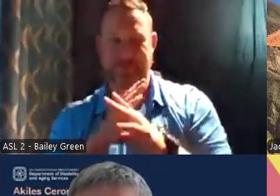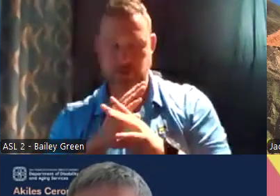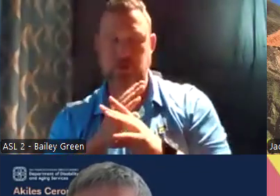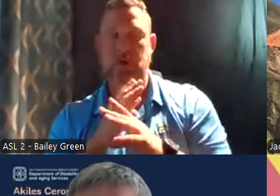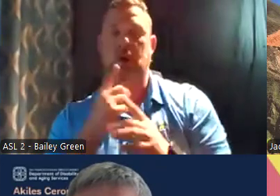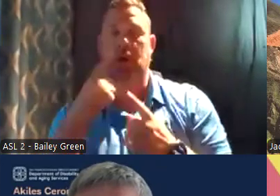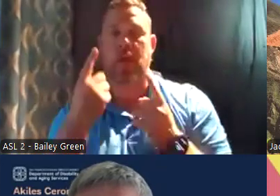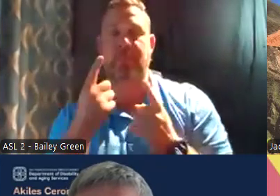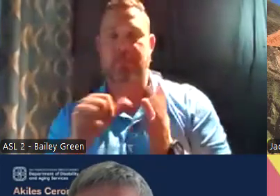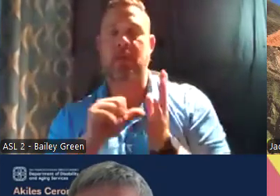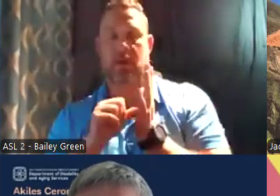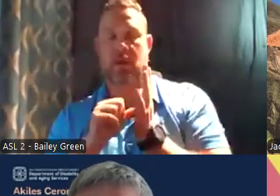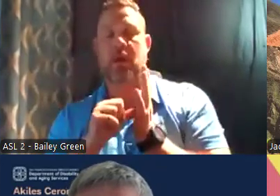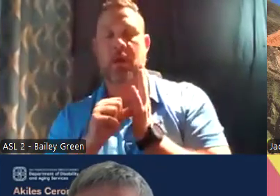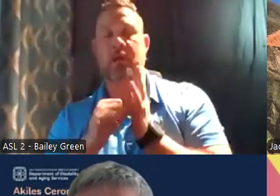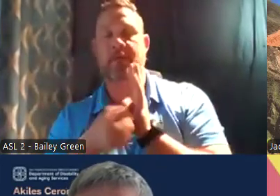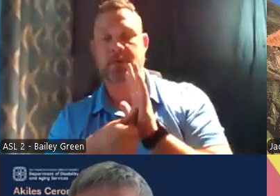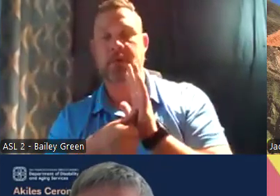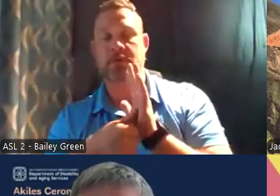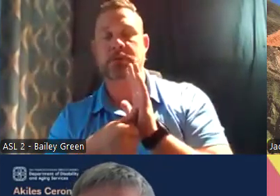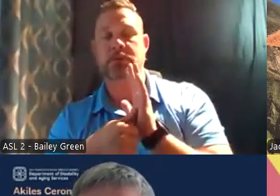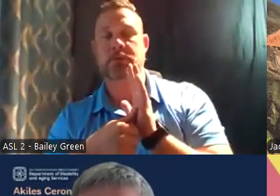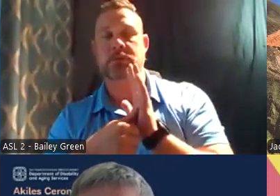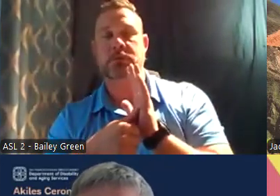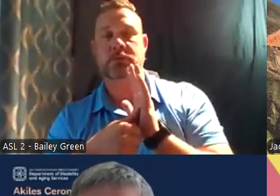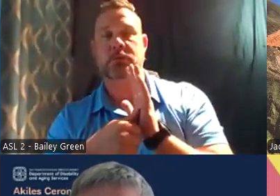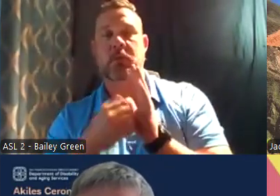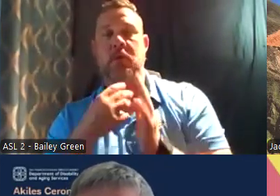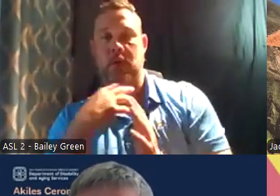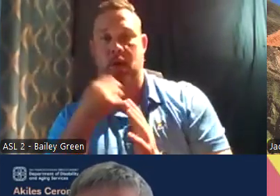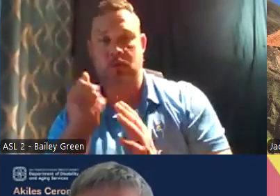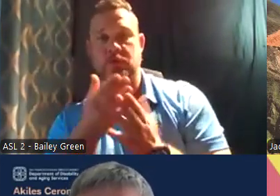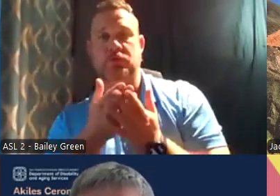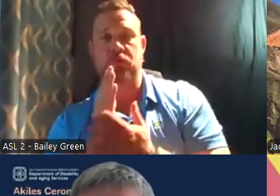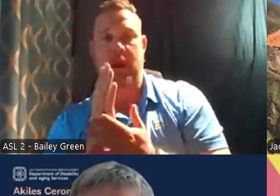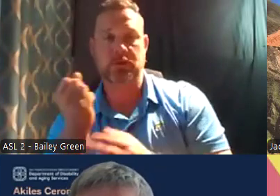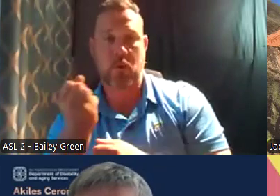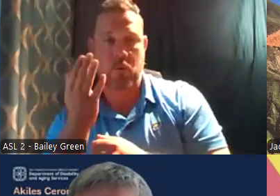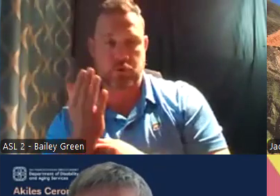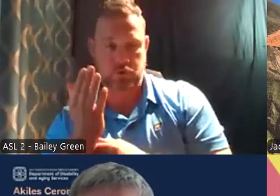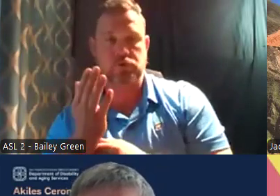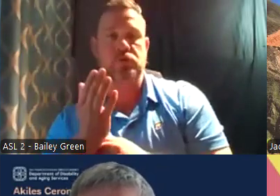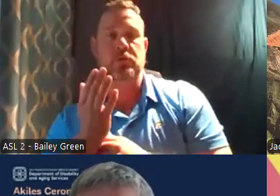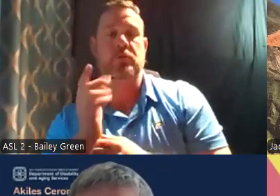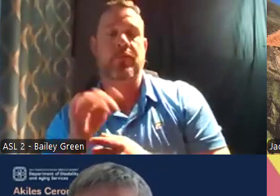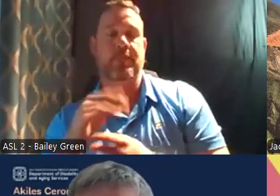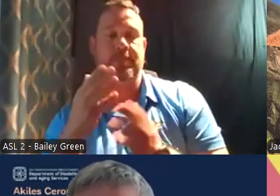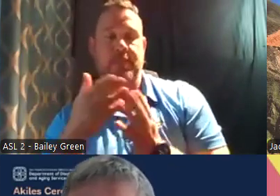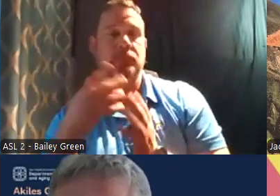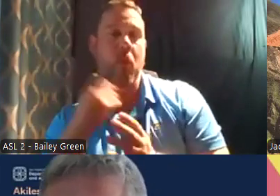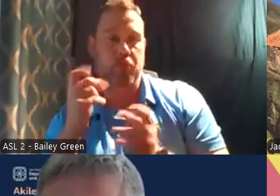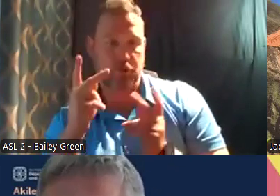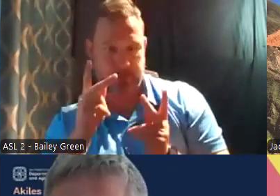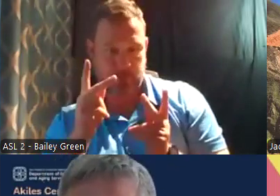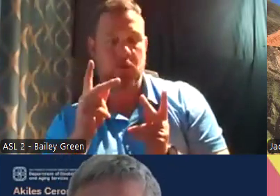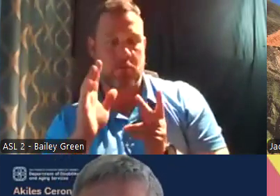I think that emphasis on elders as rights holders, that these are things that older people are entitled to, is just